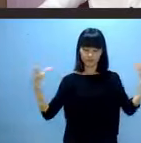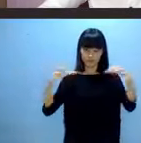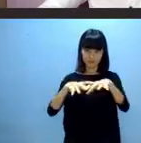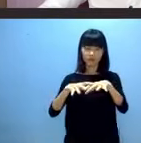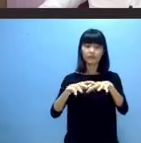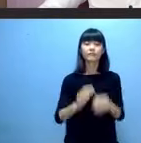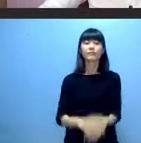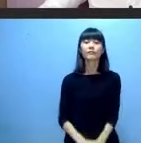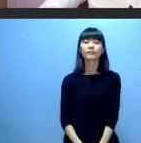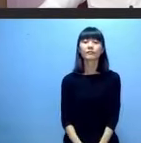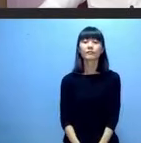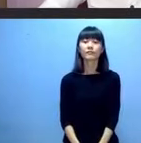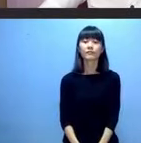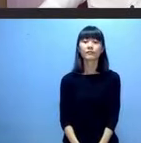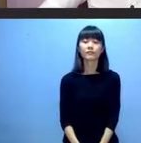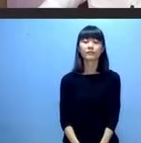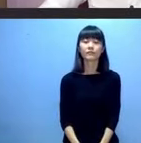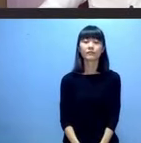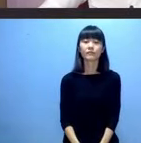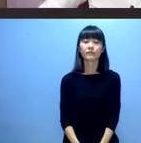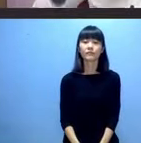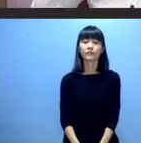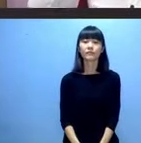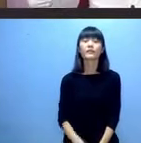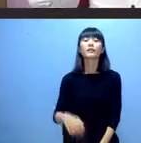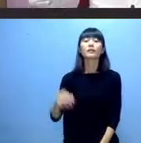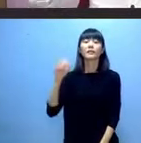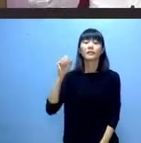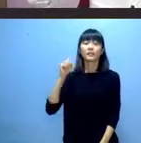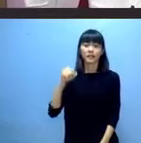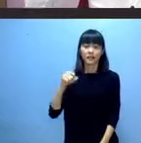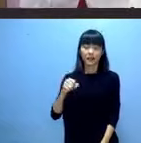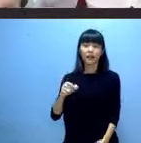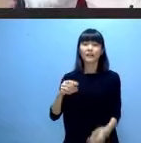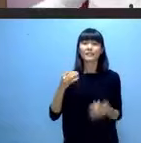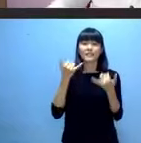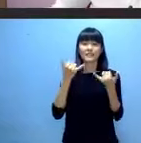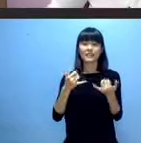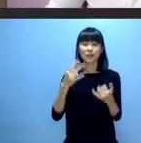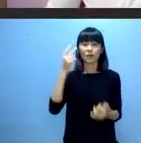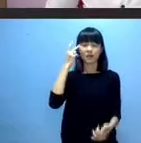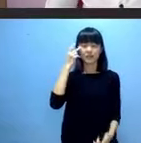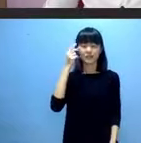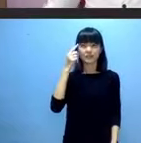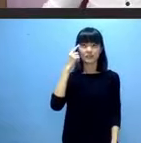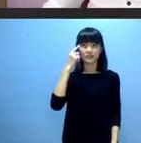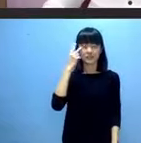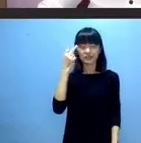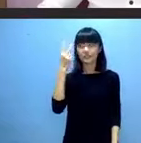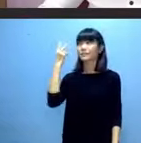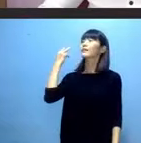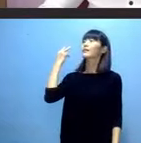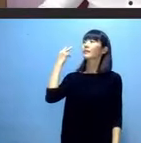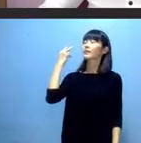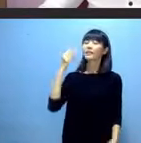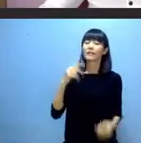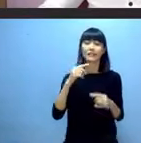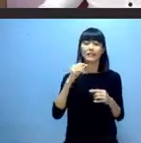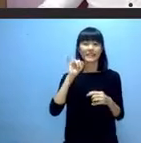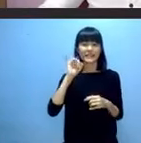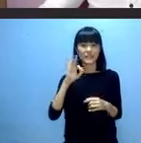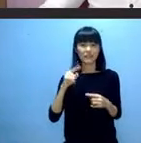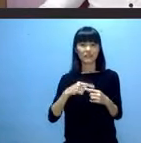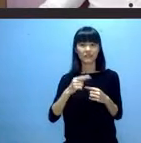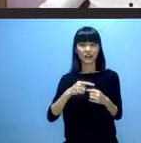please. Yeah, so now actually on hindsight, if I were to wear the entrepreneur's hat, right, I would